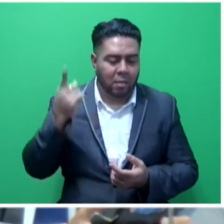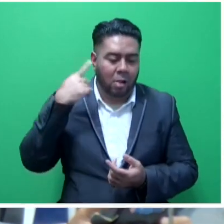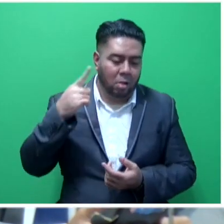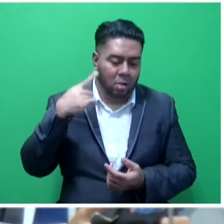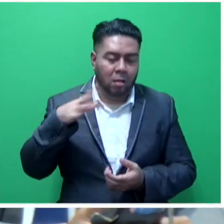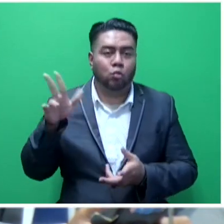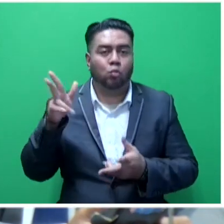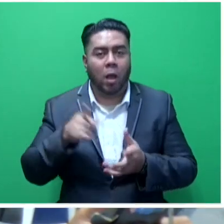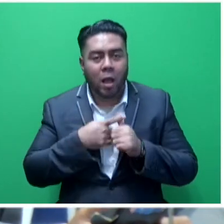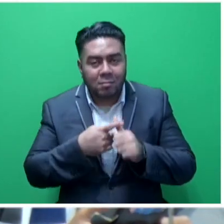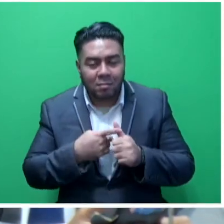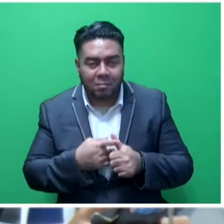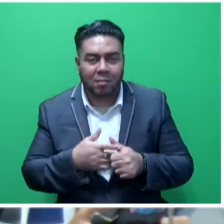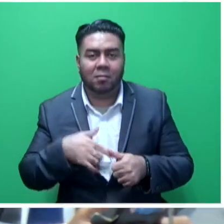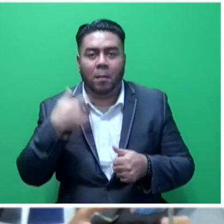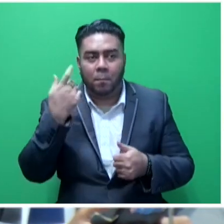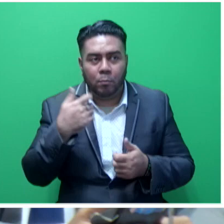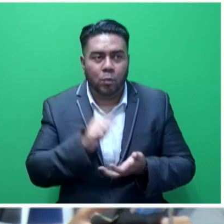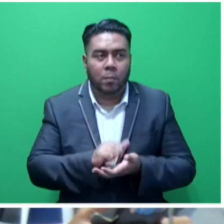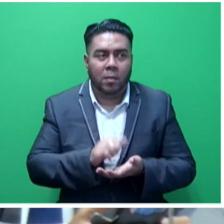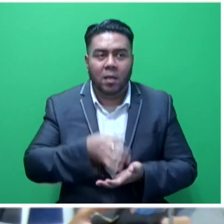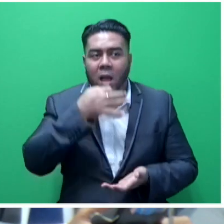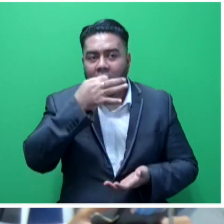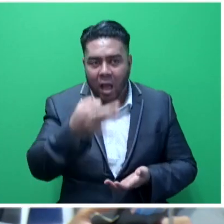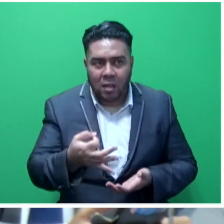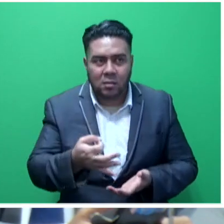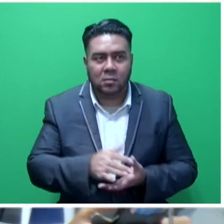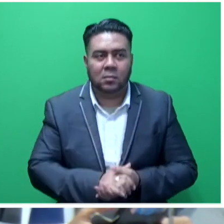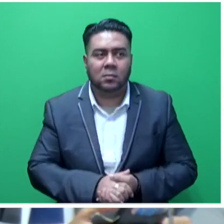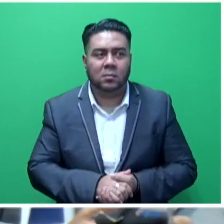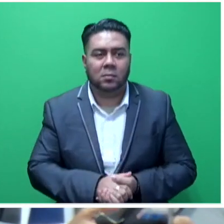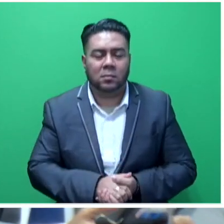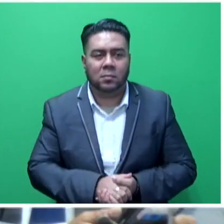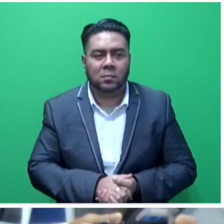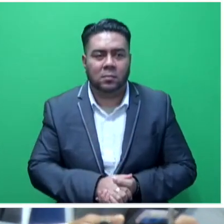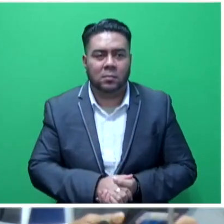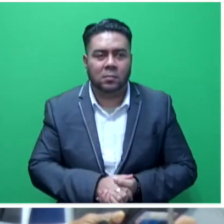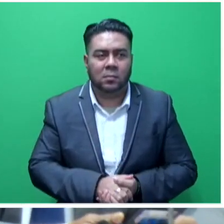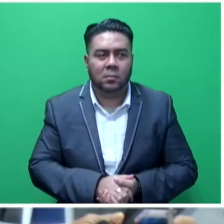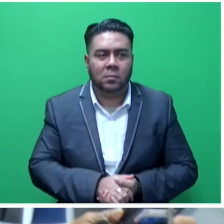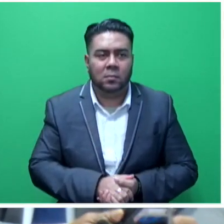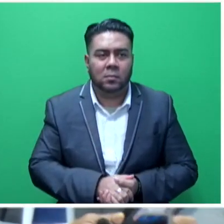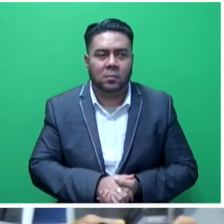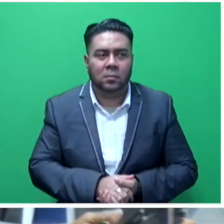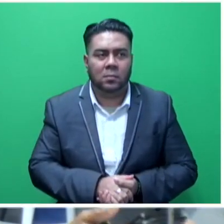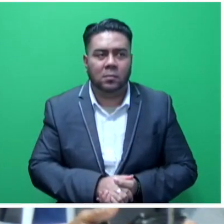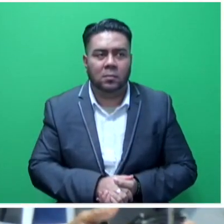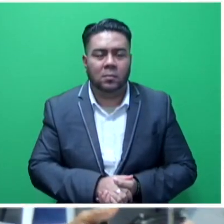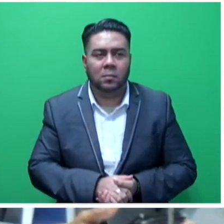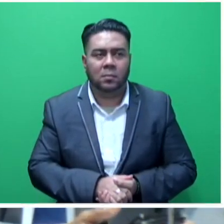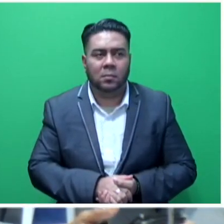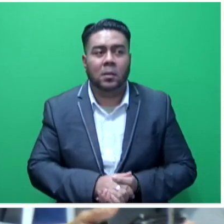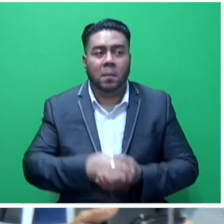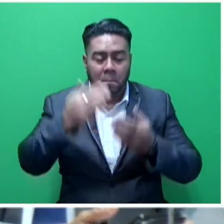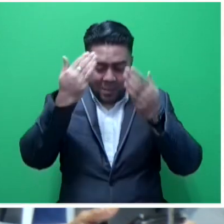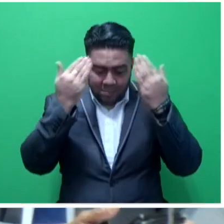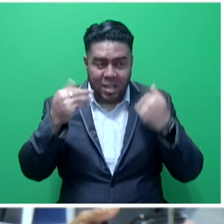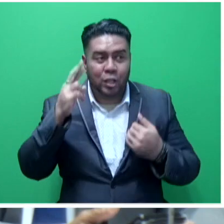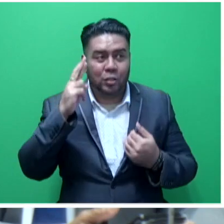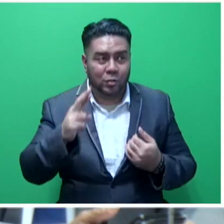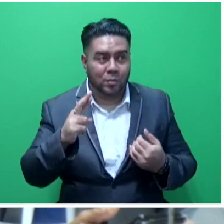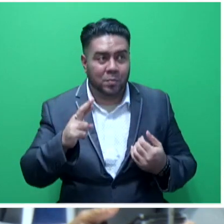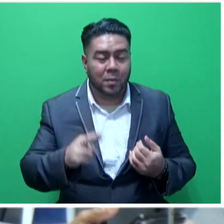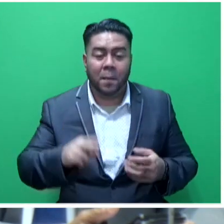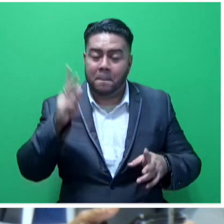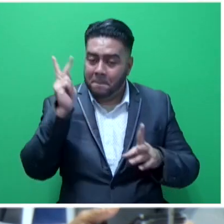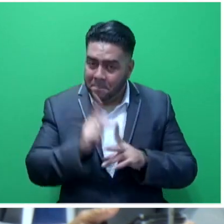our responses carefully, and they ask, again and again. Mr. Speaker, the